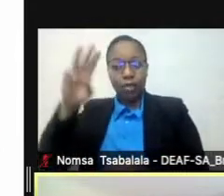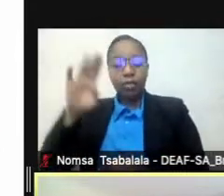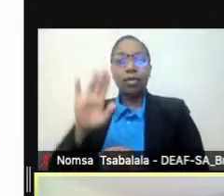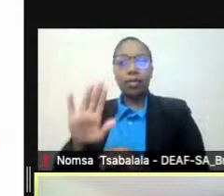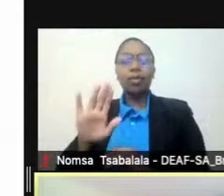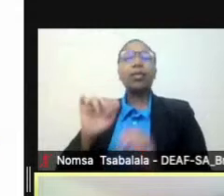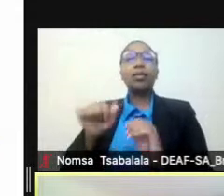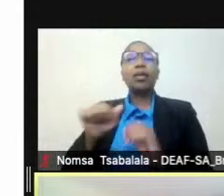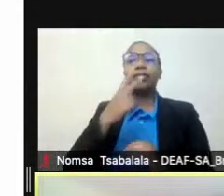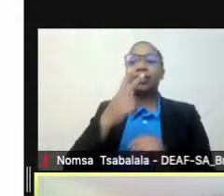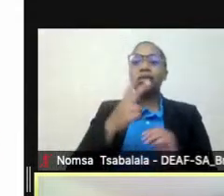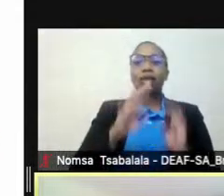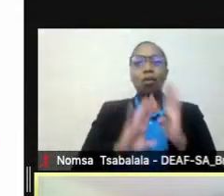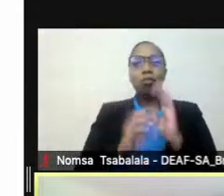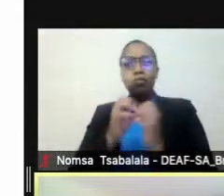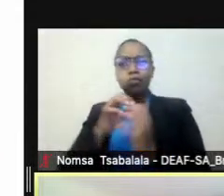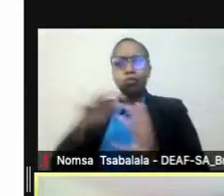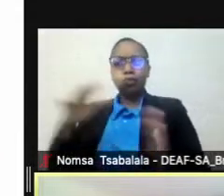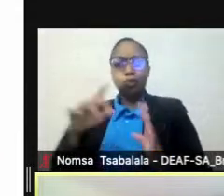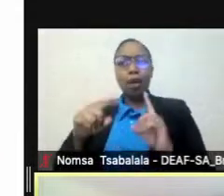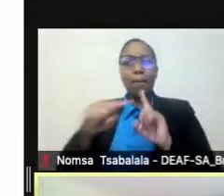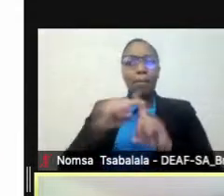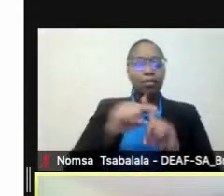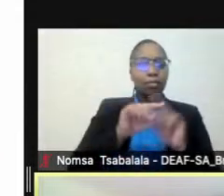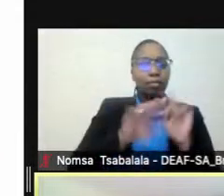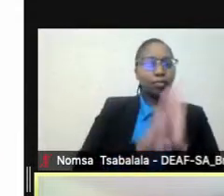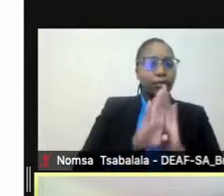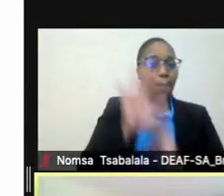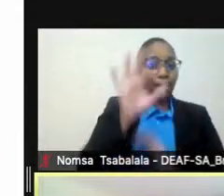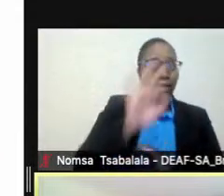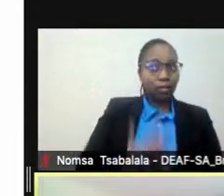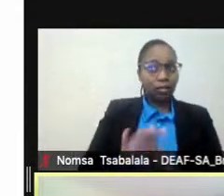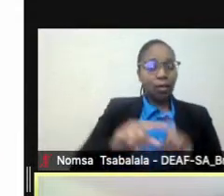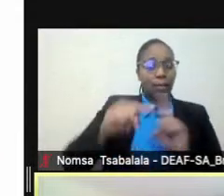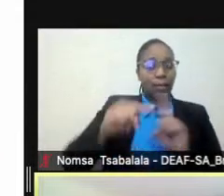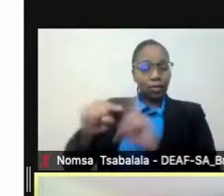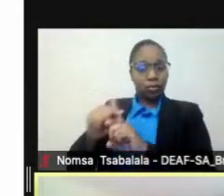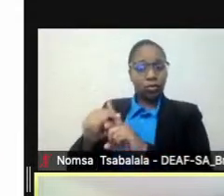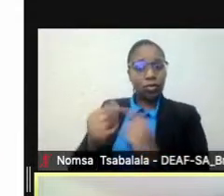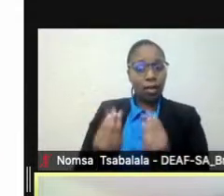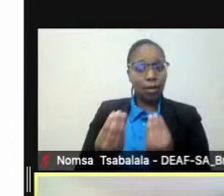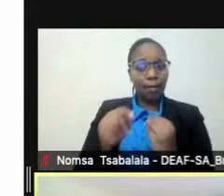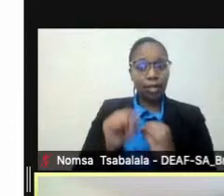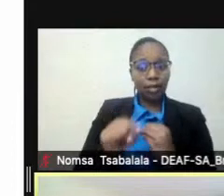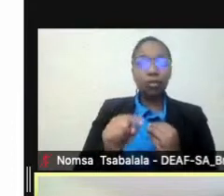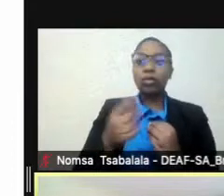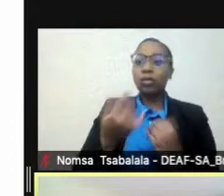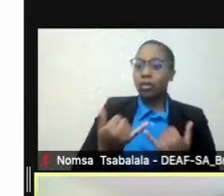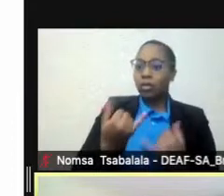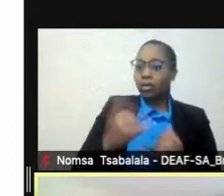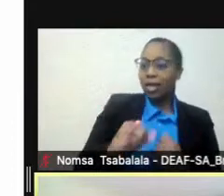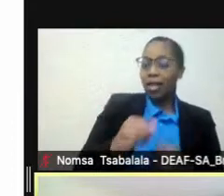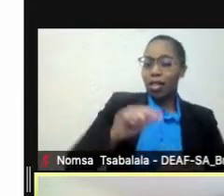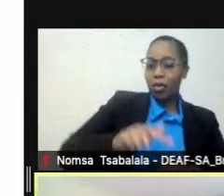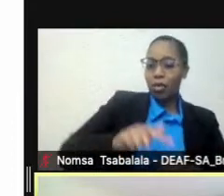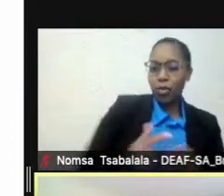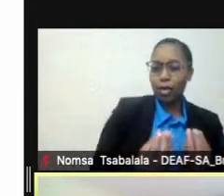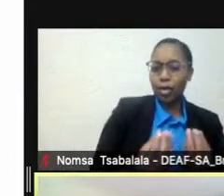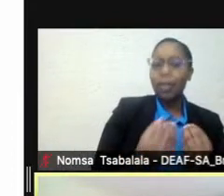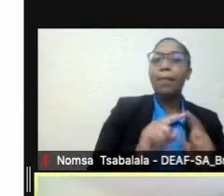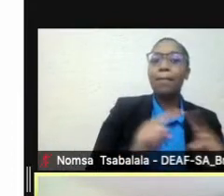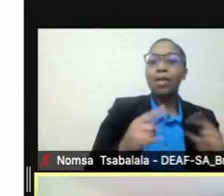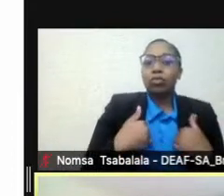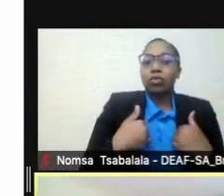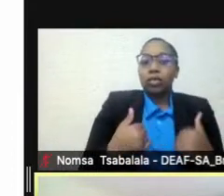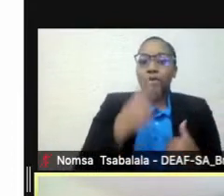case numbers and percent positivity, and still very low numbers of admissions, but starting to see some increases in some